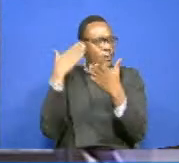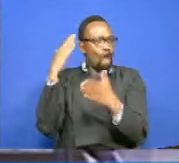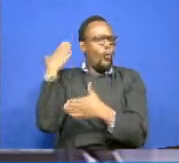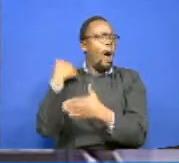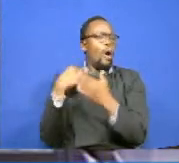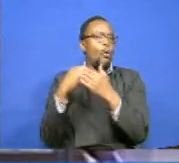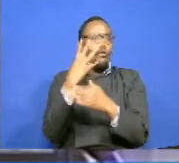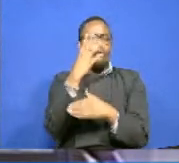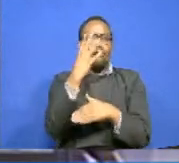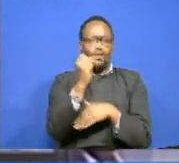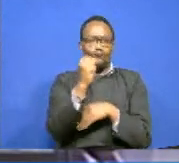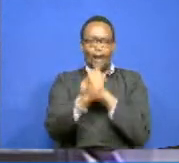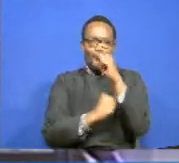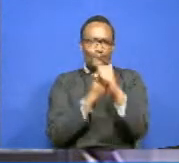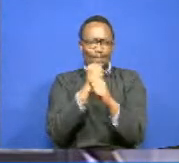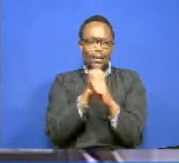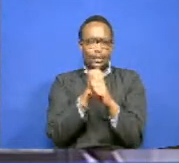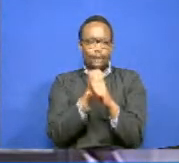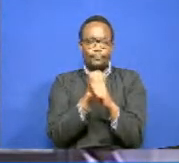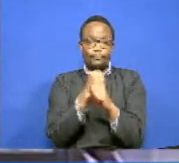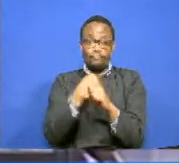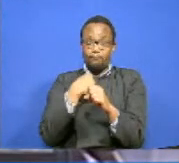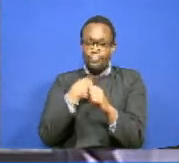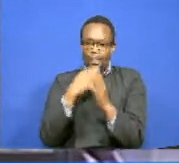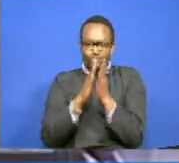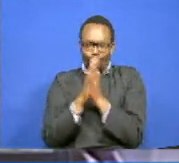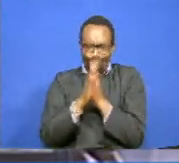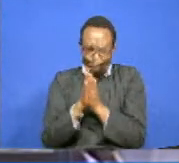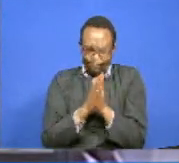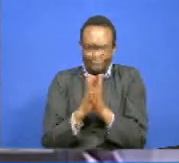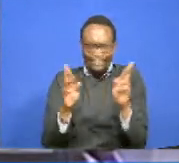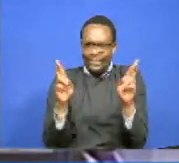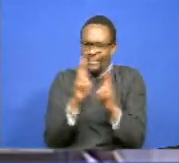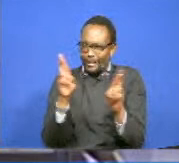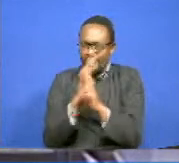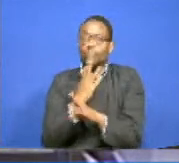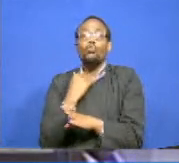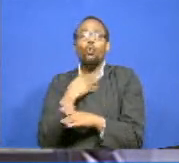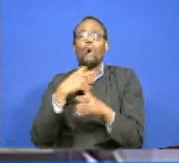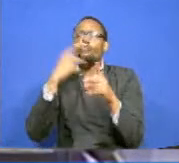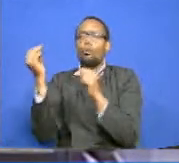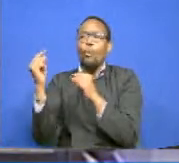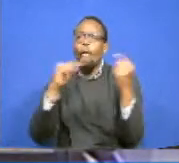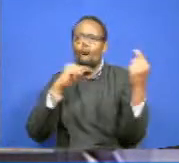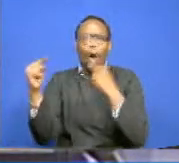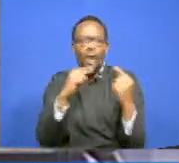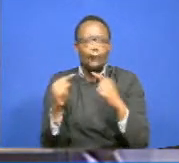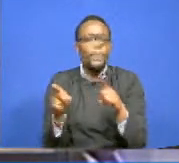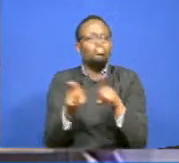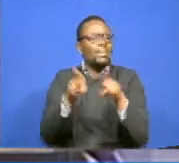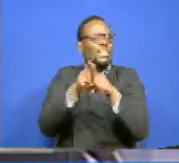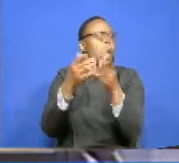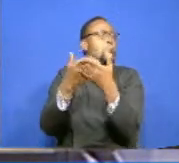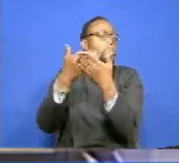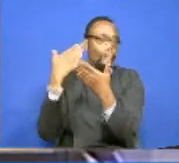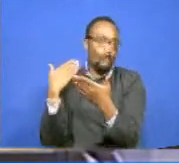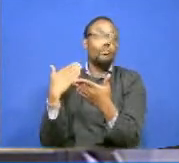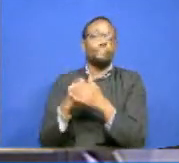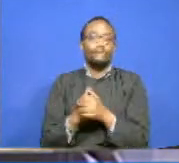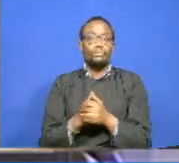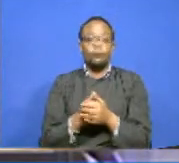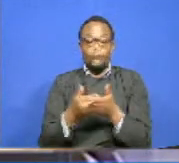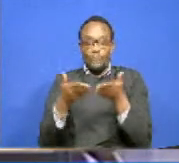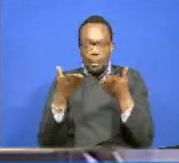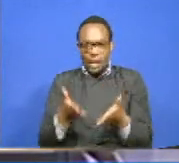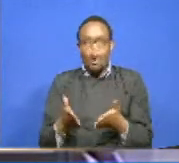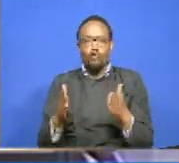out. I'm just as vigorous to go out to battle now as I was then. Now give me